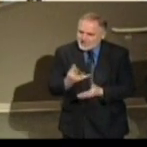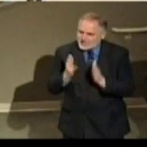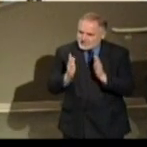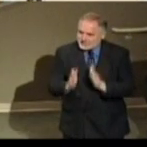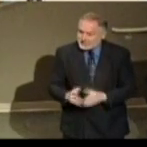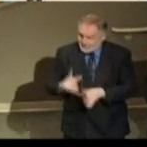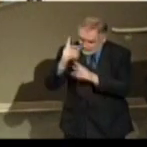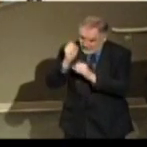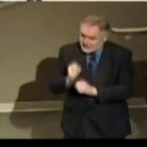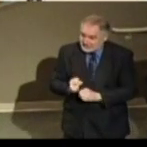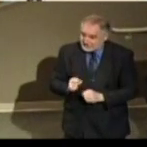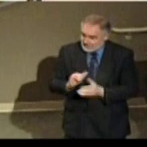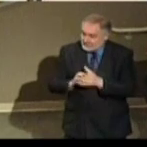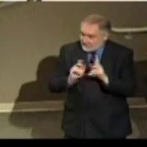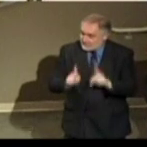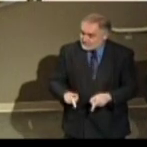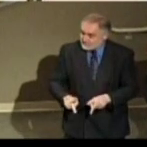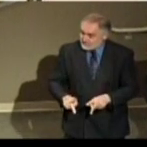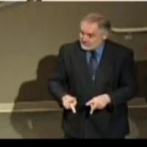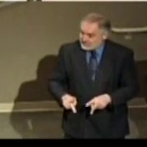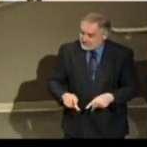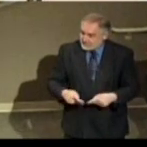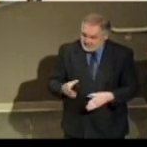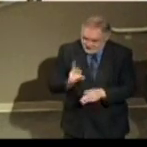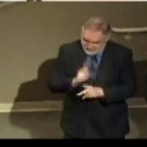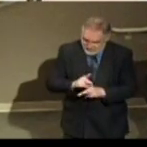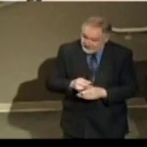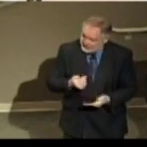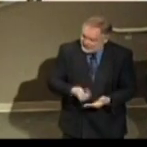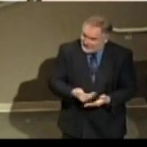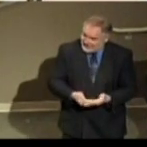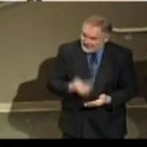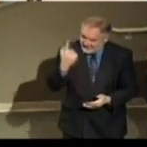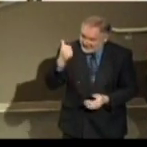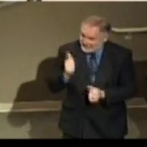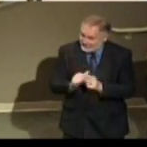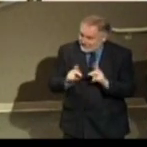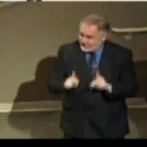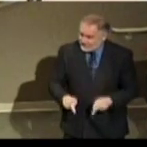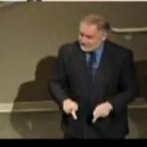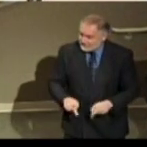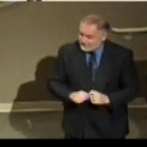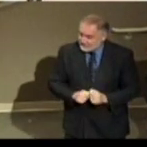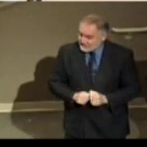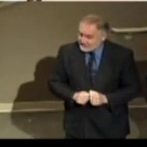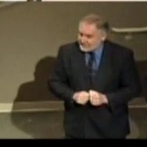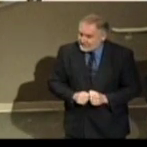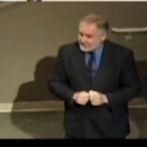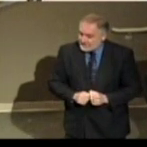you don't think is real. You don't give the money to somebody you don't think is truthful.